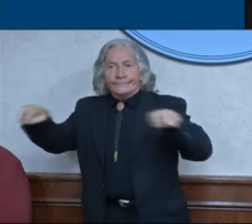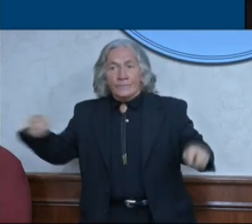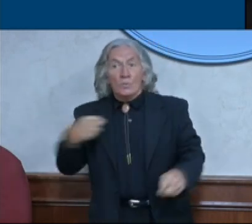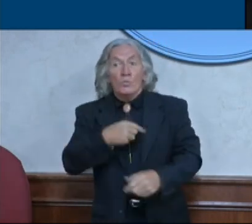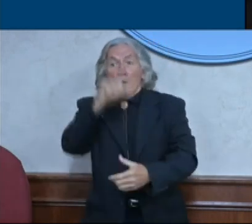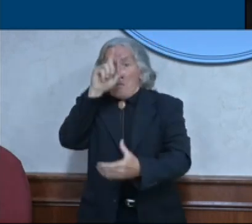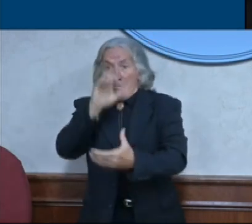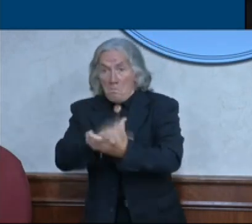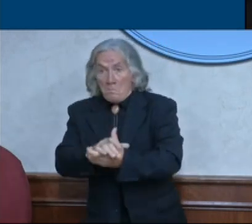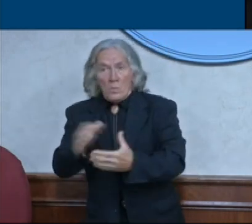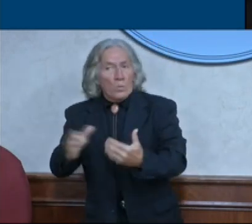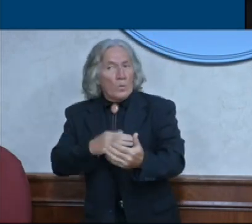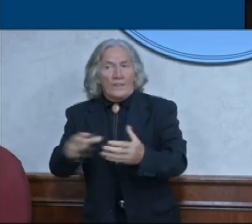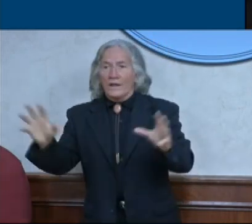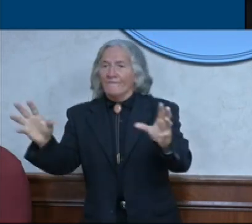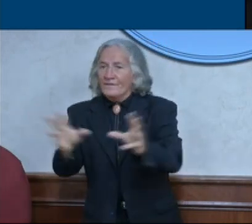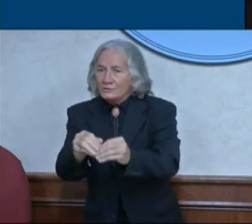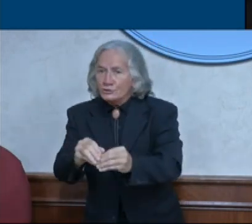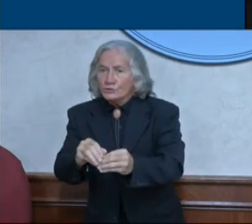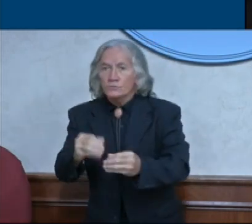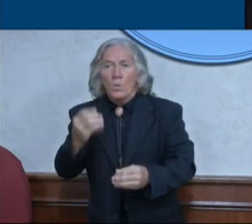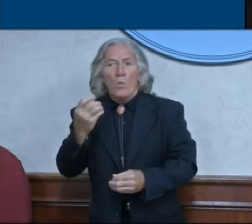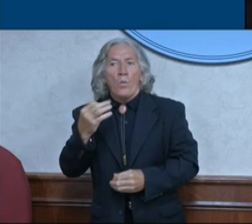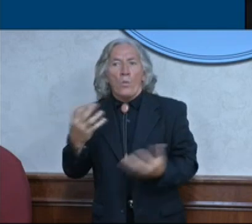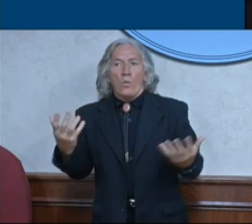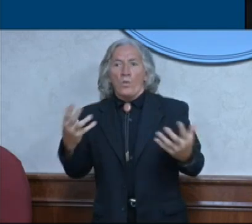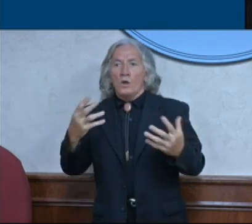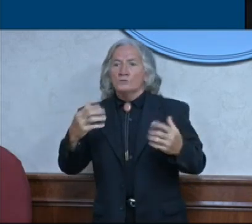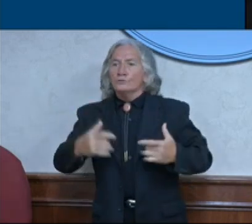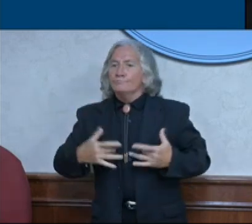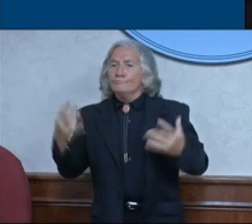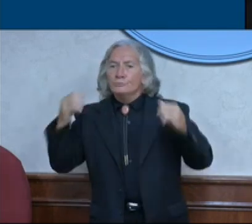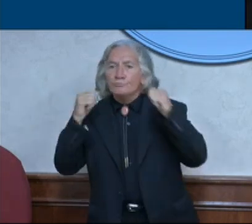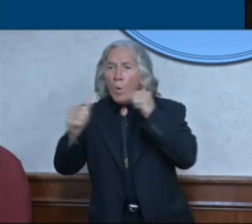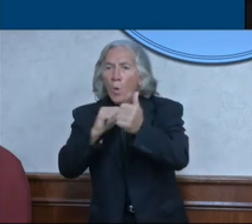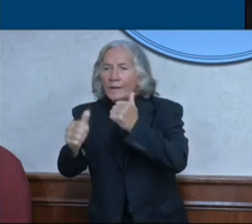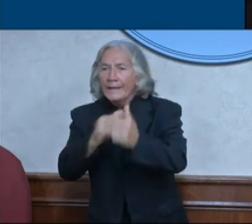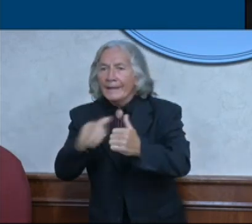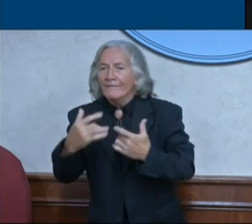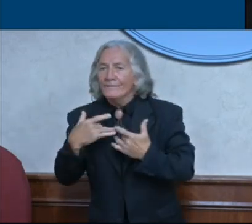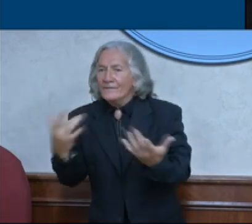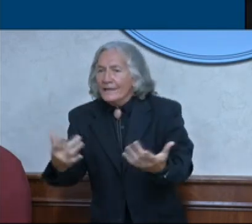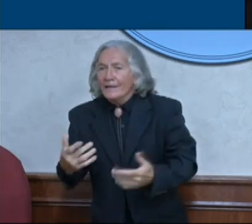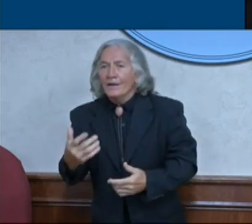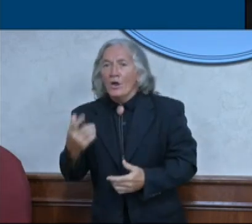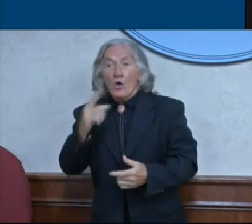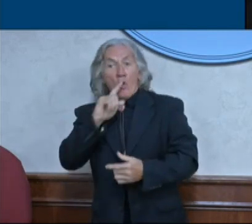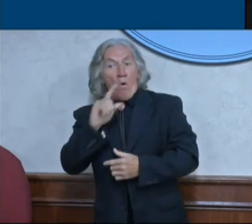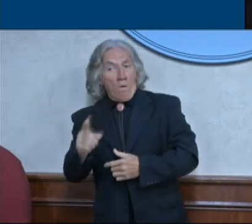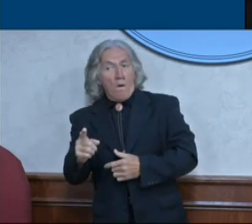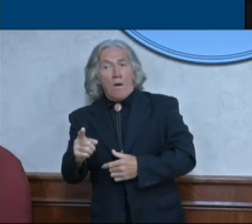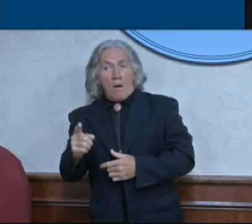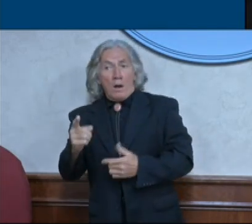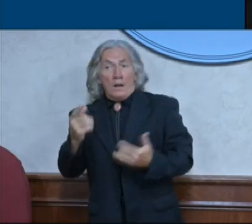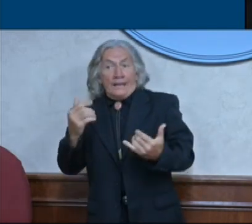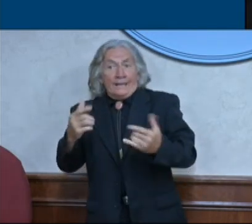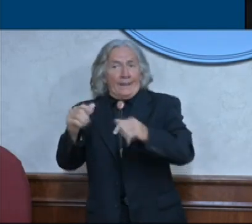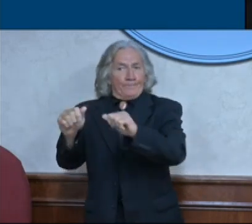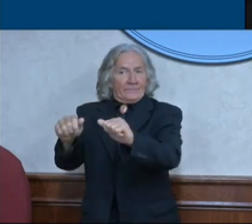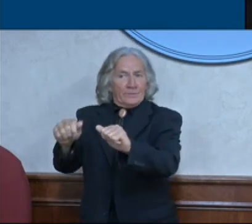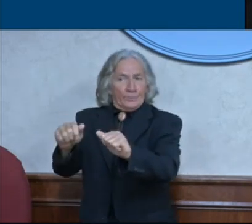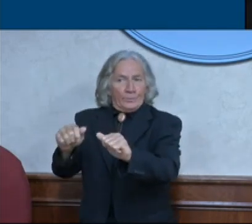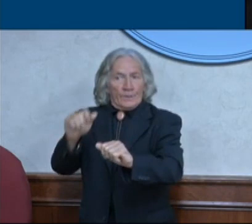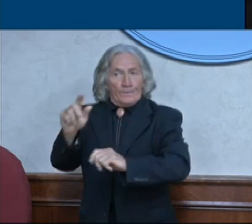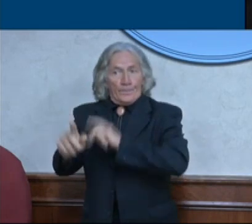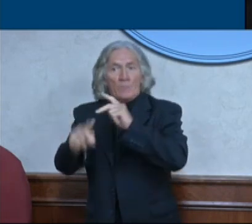so we do believe, whether it be a convention or a sporting event, whatever the case may be, there is the